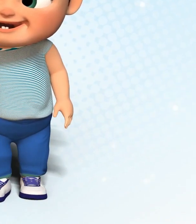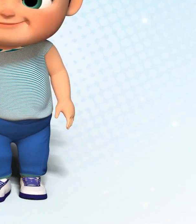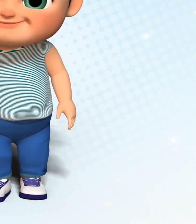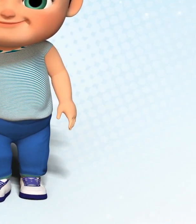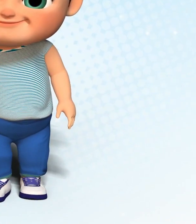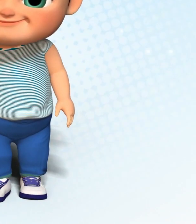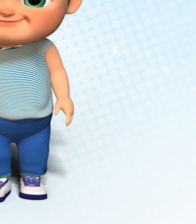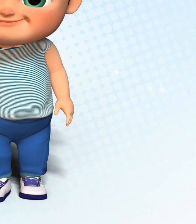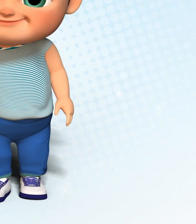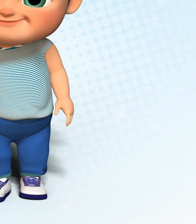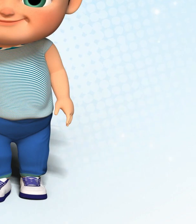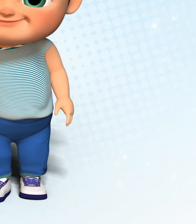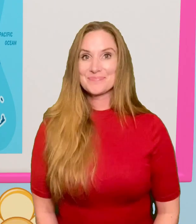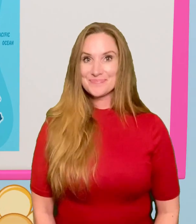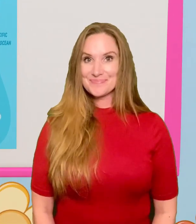Babytoon